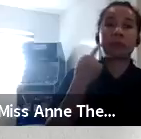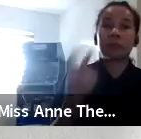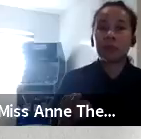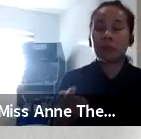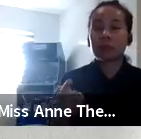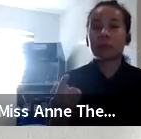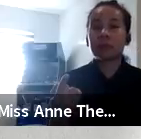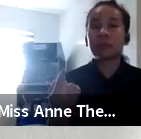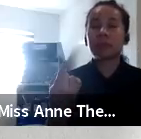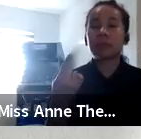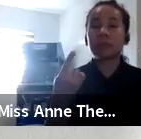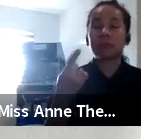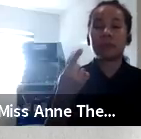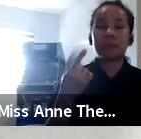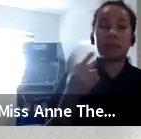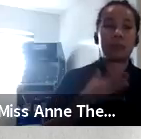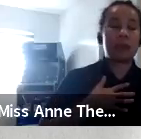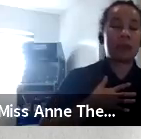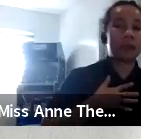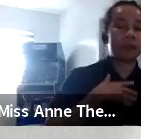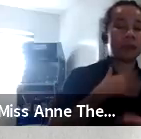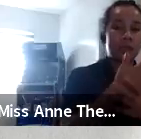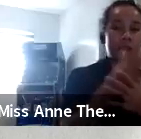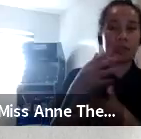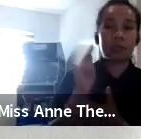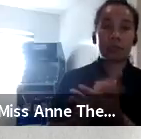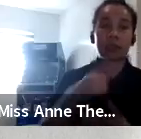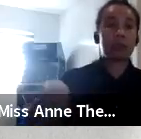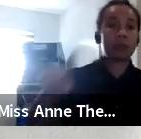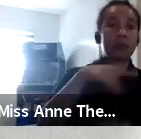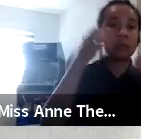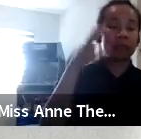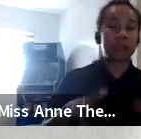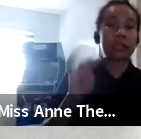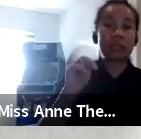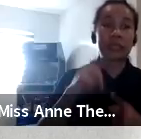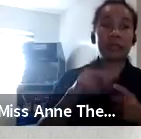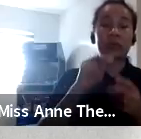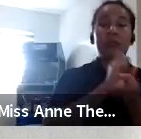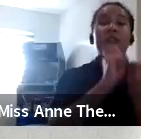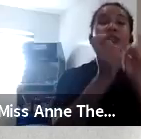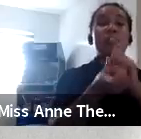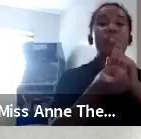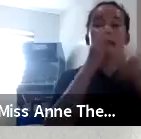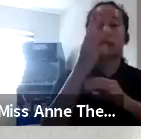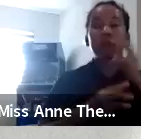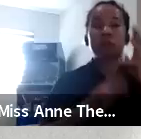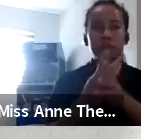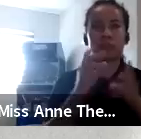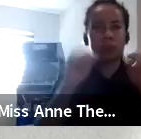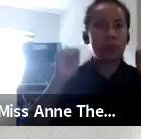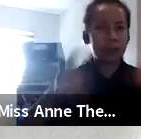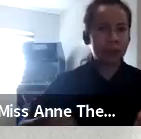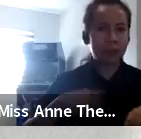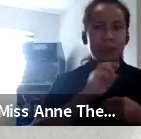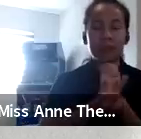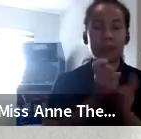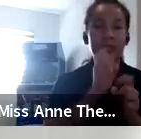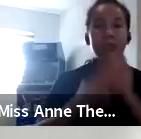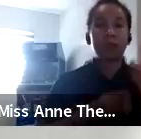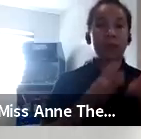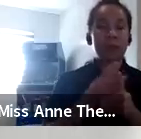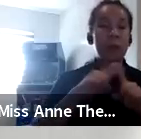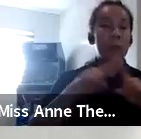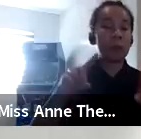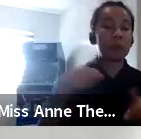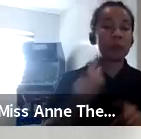my sharings, that we teachers need to change the world. We can actually change the world, but we cannot